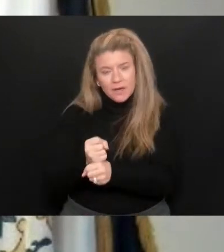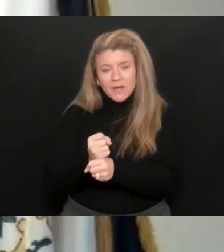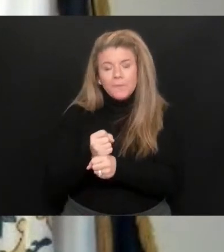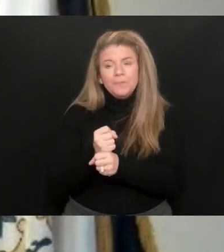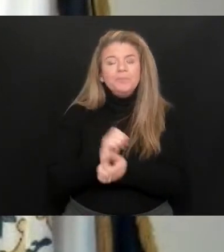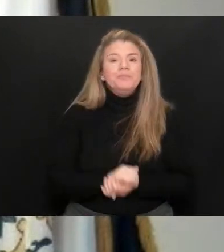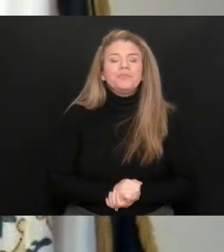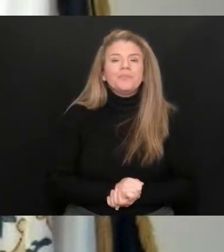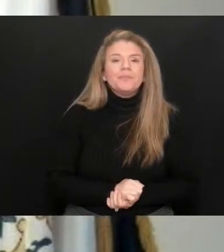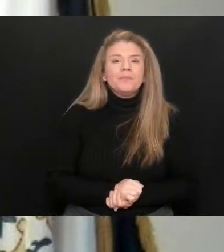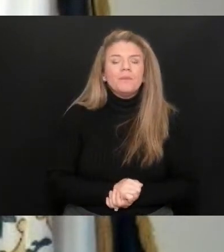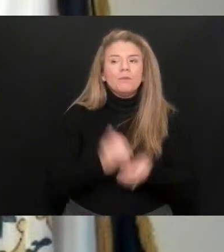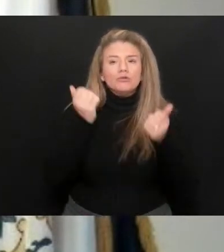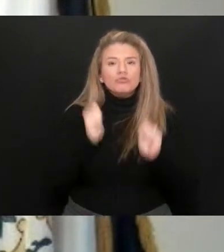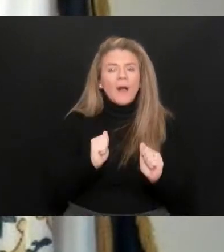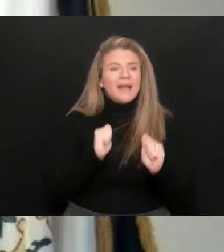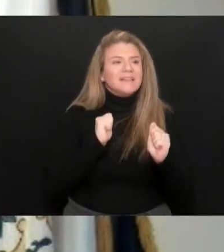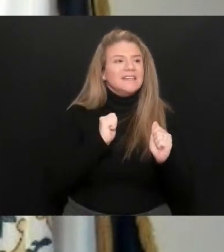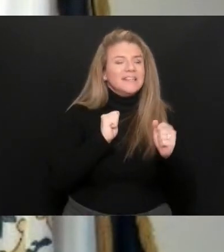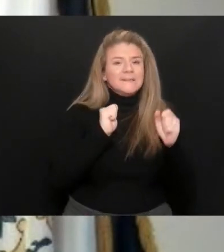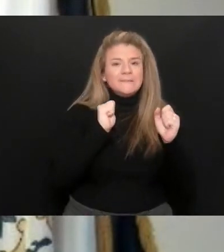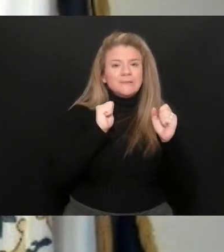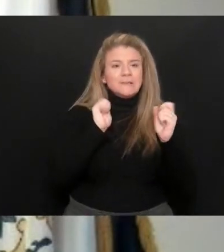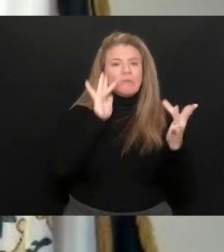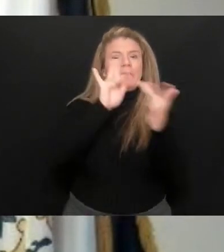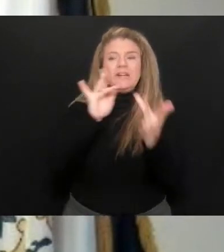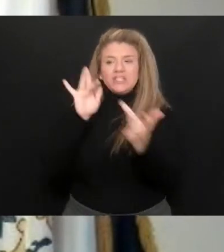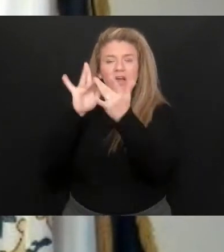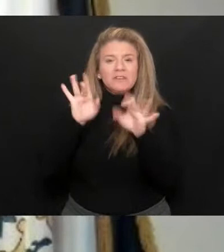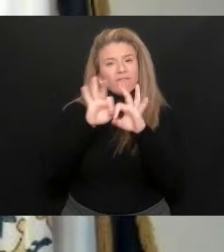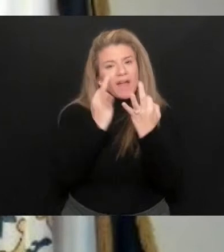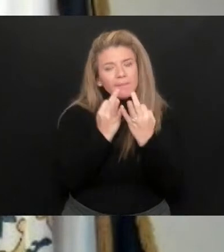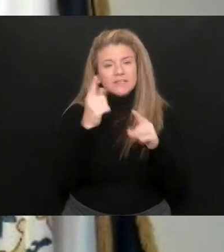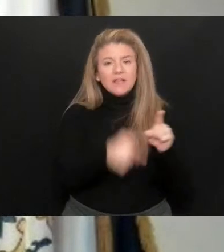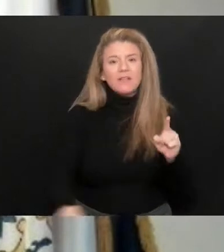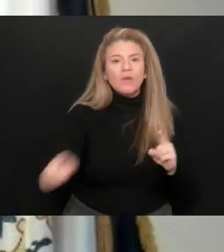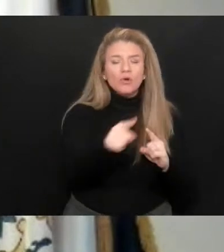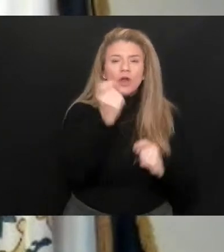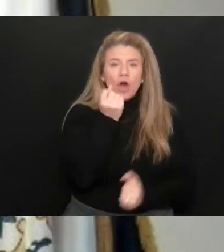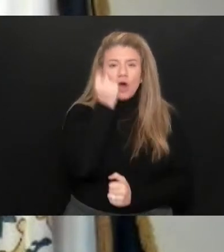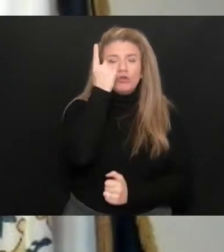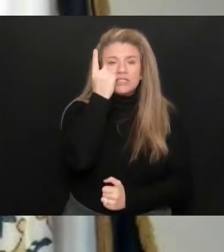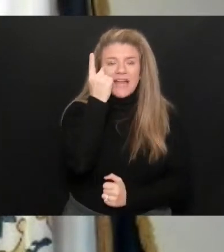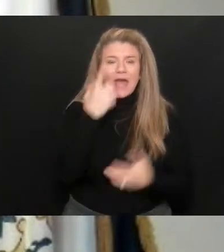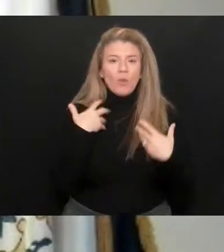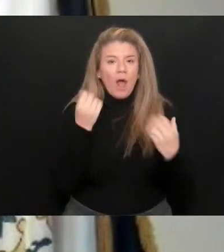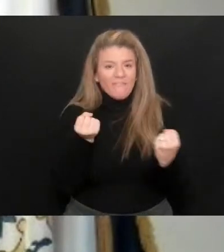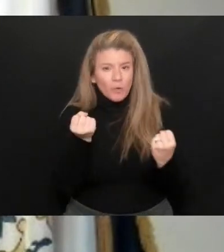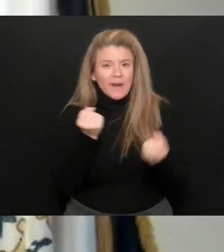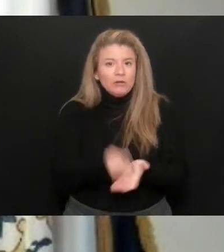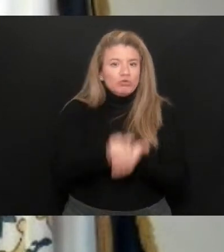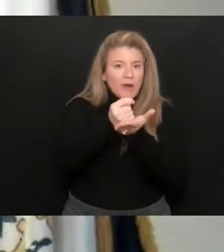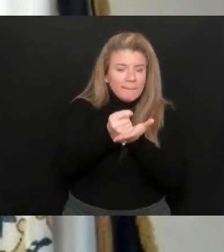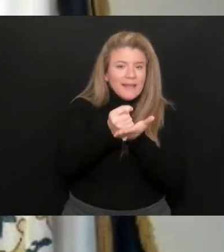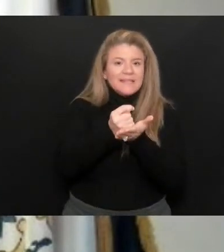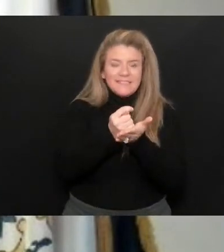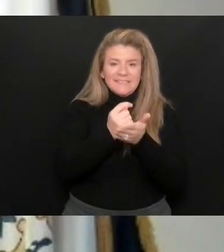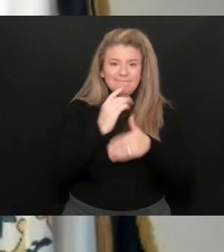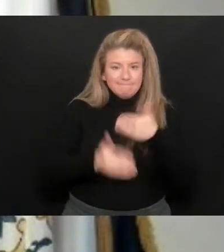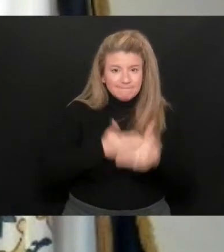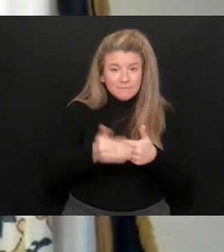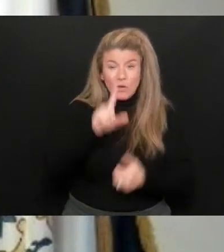encourage individuals and families to take this opportunity to learn about prevention, treatment, and recovery options.